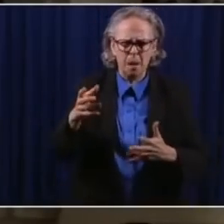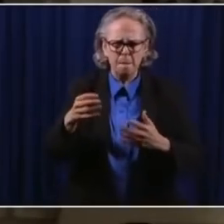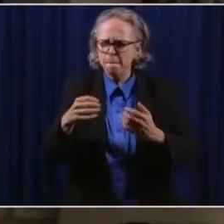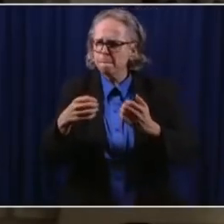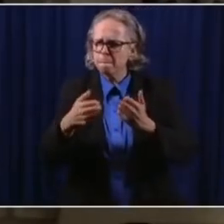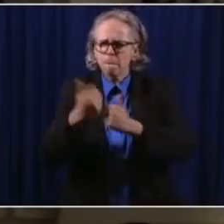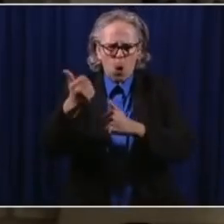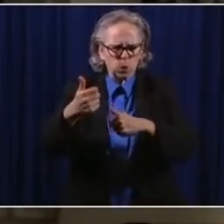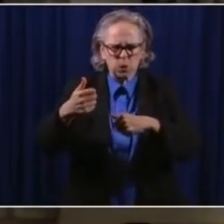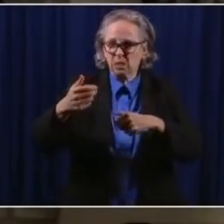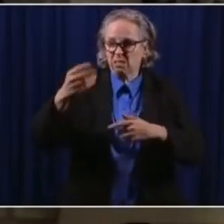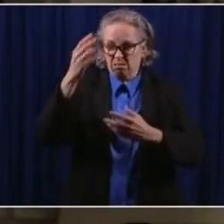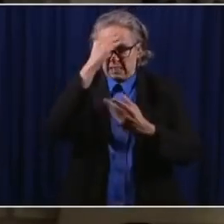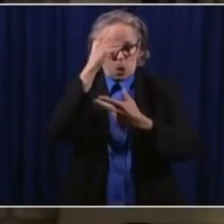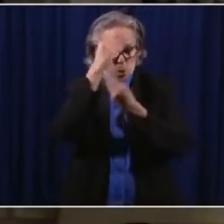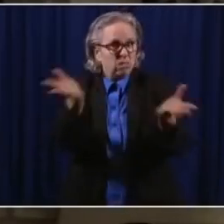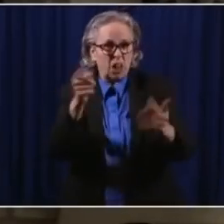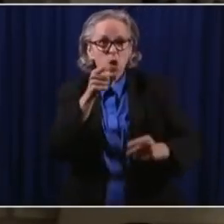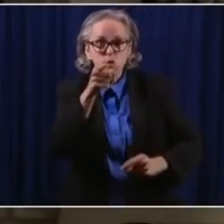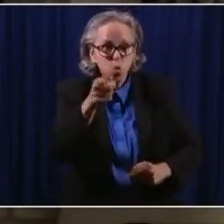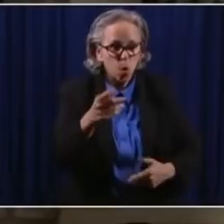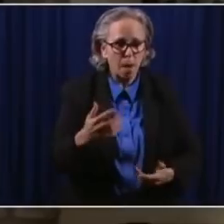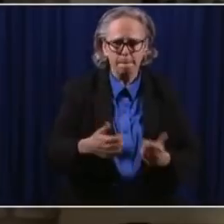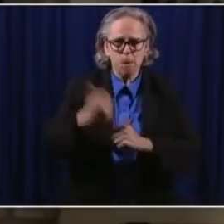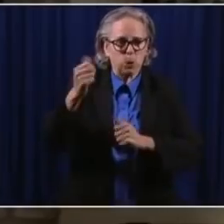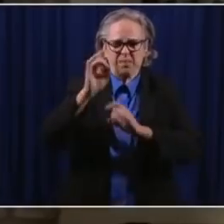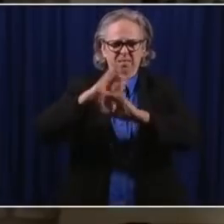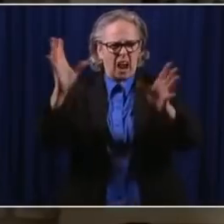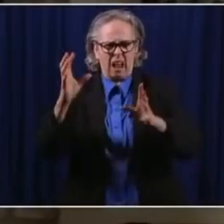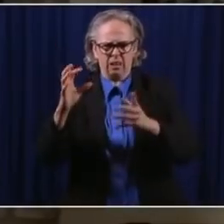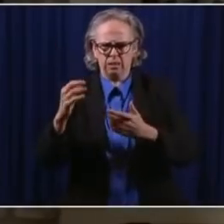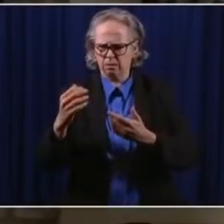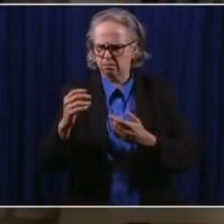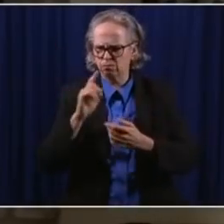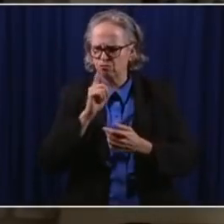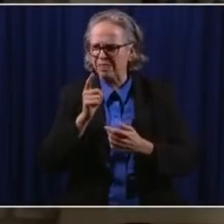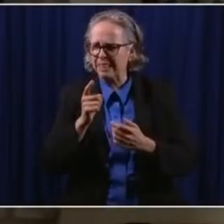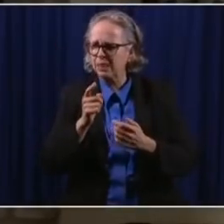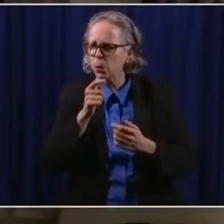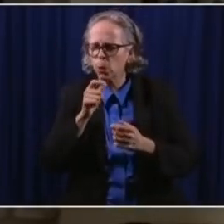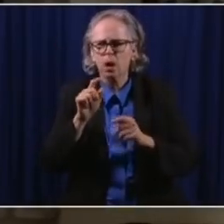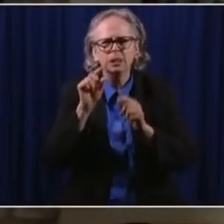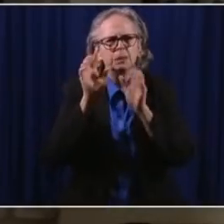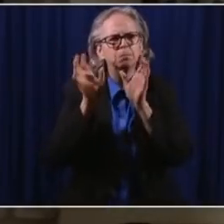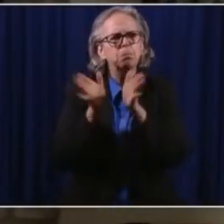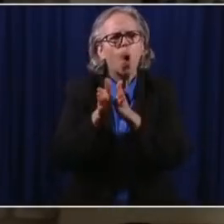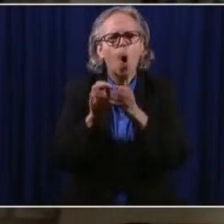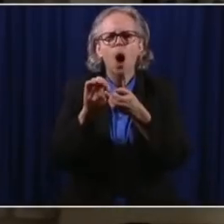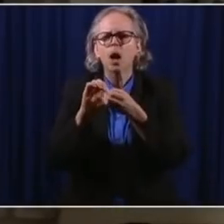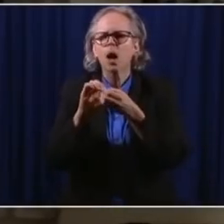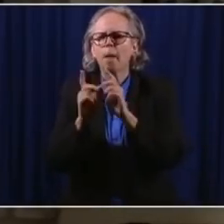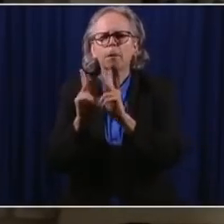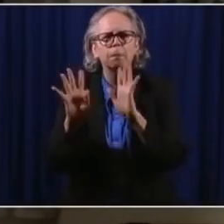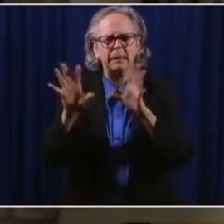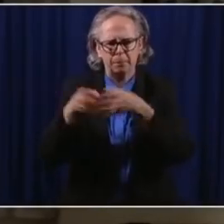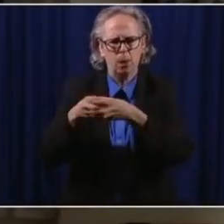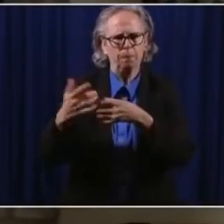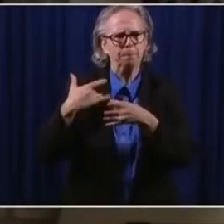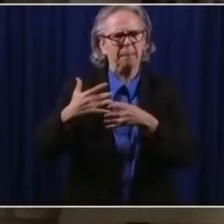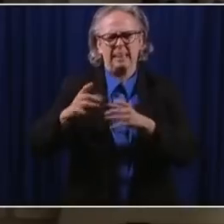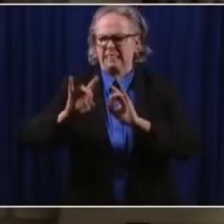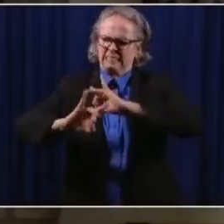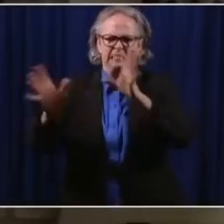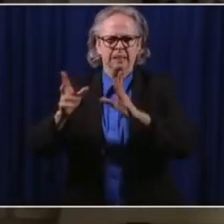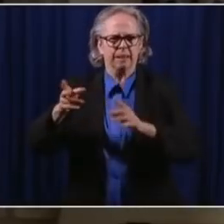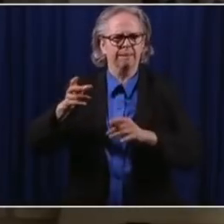crime is committed by a relatively small number of the criminal element, and in large majority of